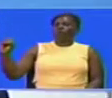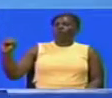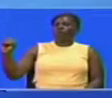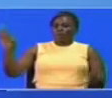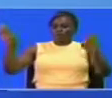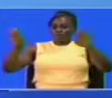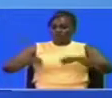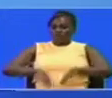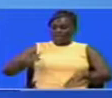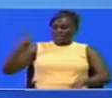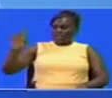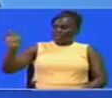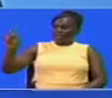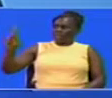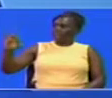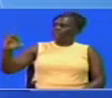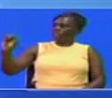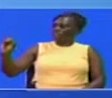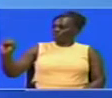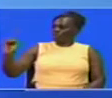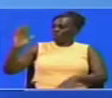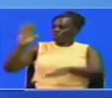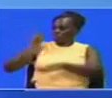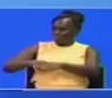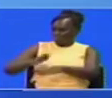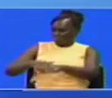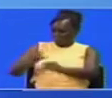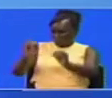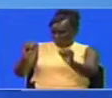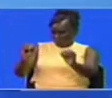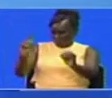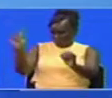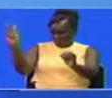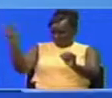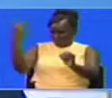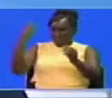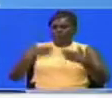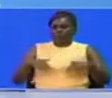Kerio Valley, is not very good for all of us who are Kenyans,